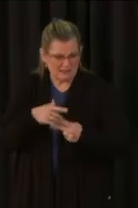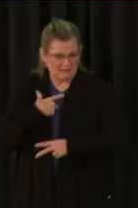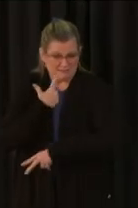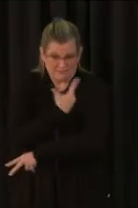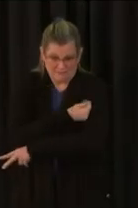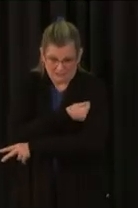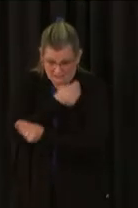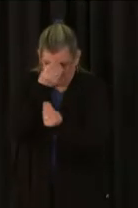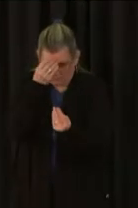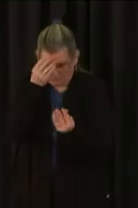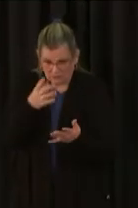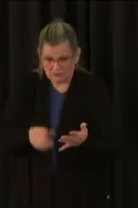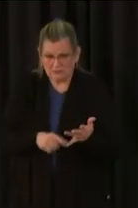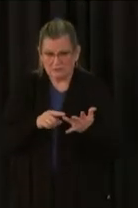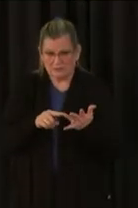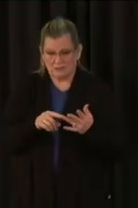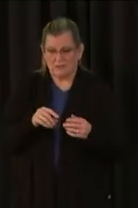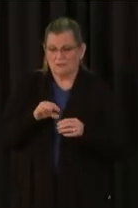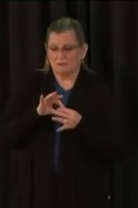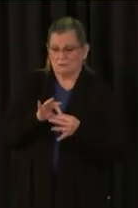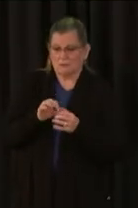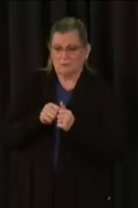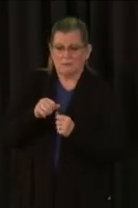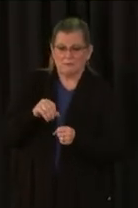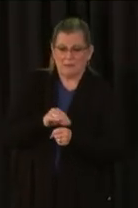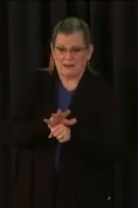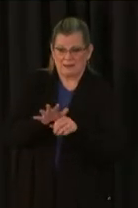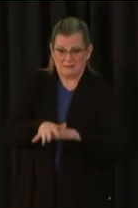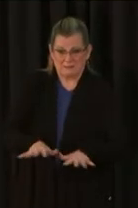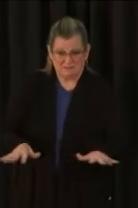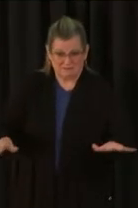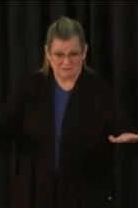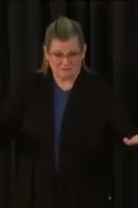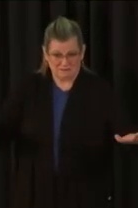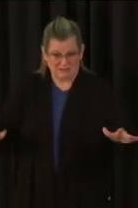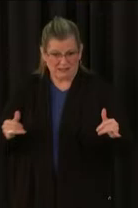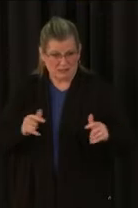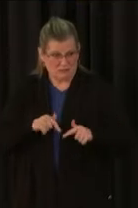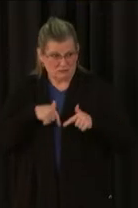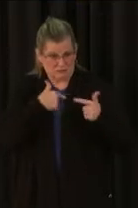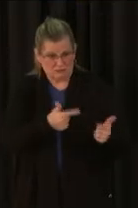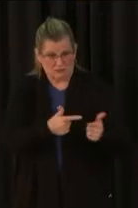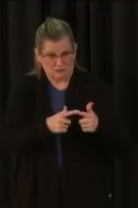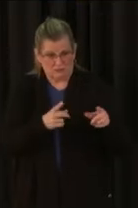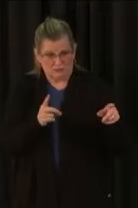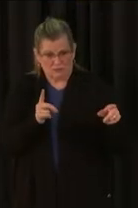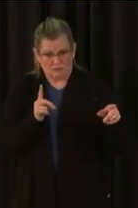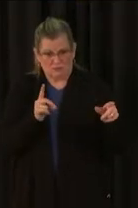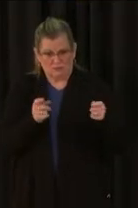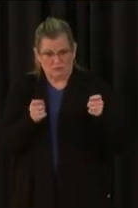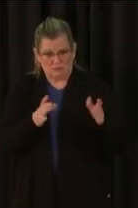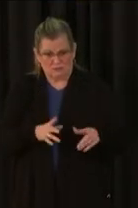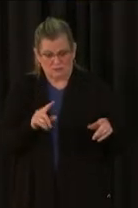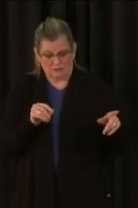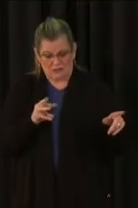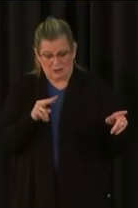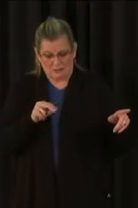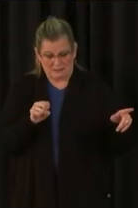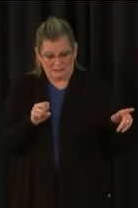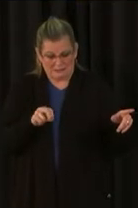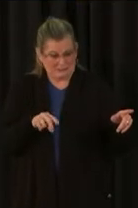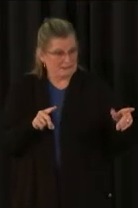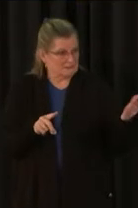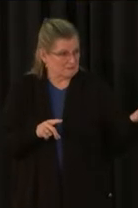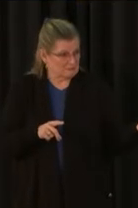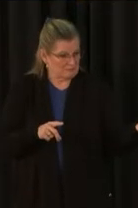vaccinations as it relates to the pandemic as well. So I'll turn it over to Director Townsend. Thank you, Deputy Mayor. Always a